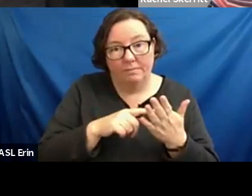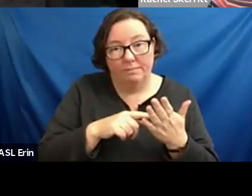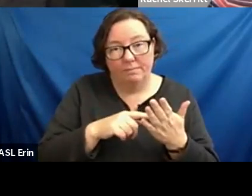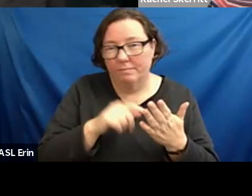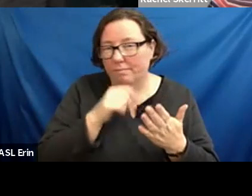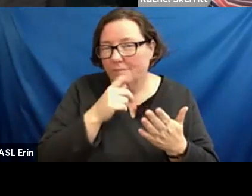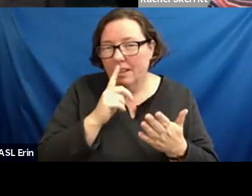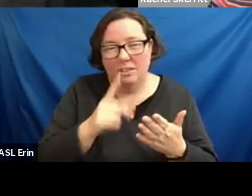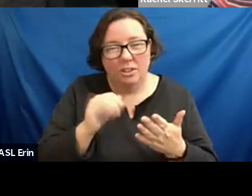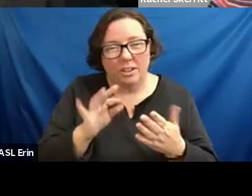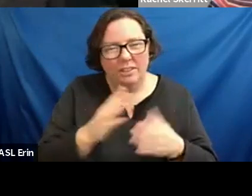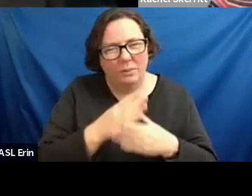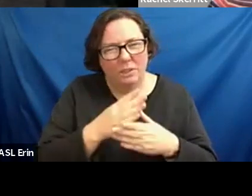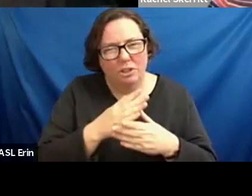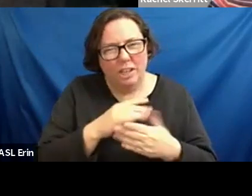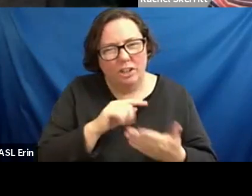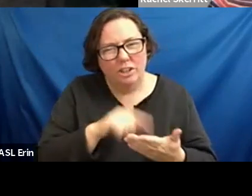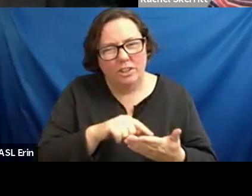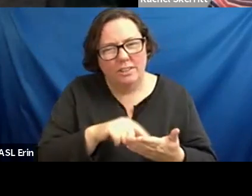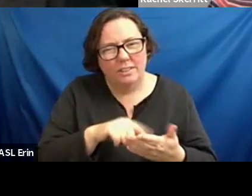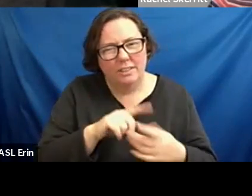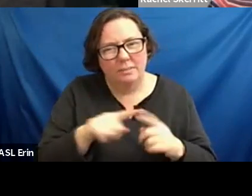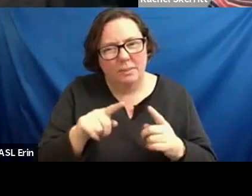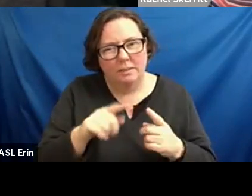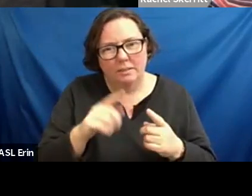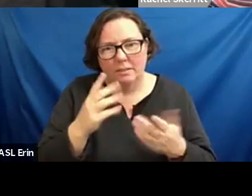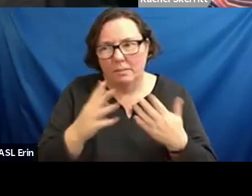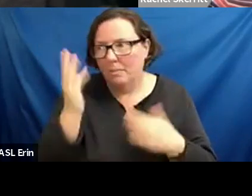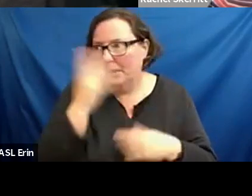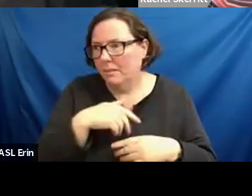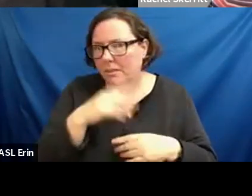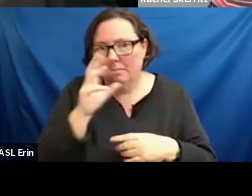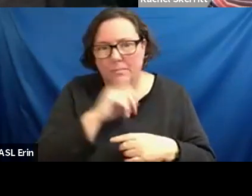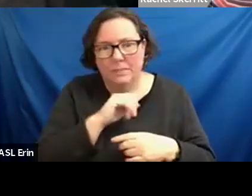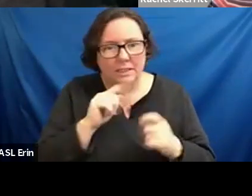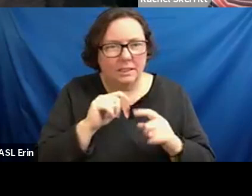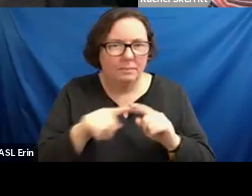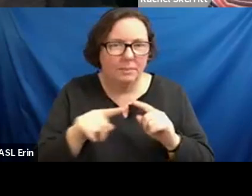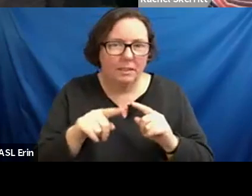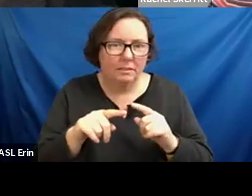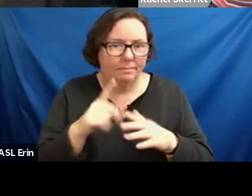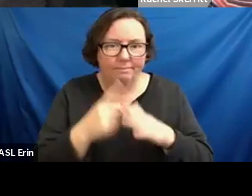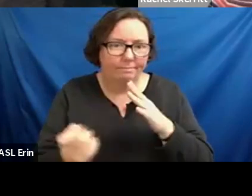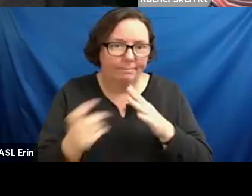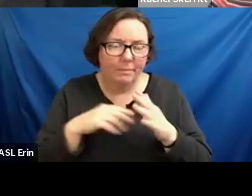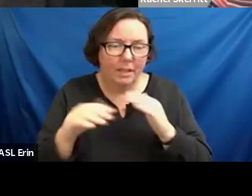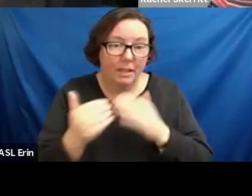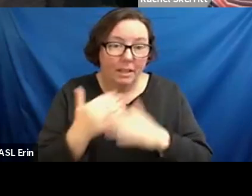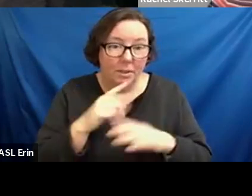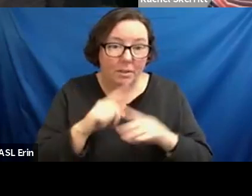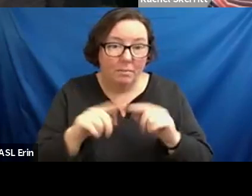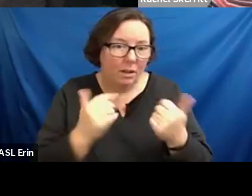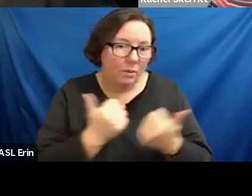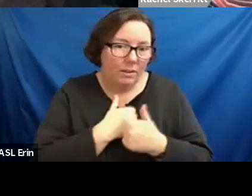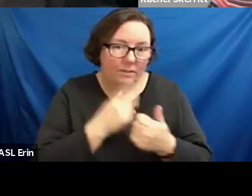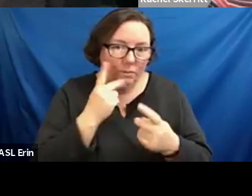I'm not sure if it was shared, and somehow I missed it, and it got buried in my inbox. But